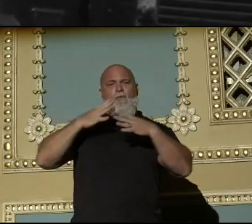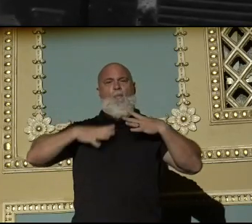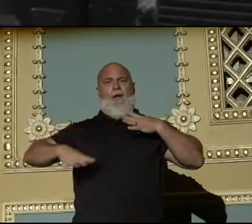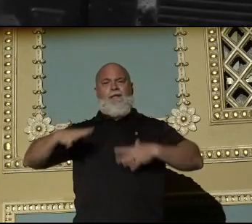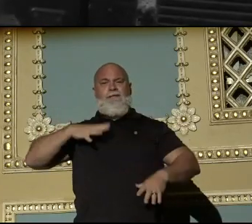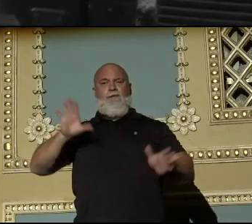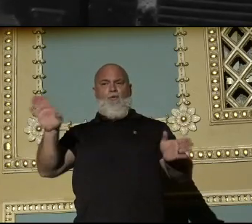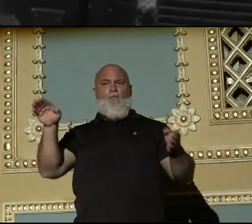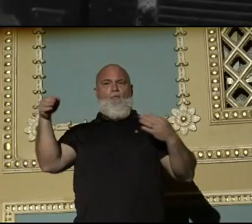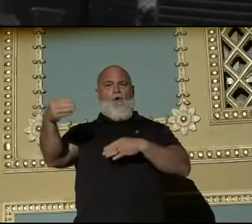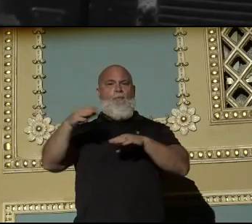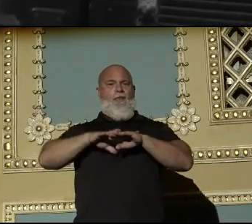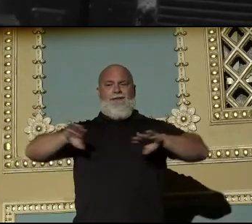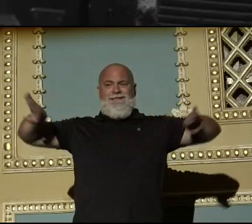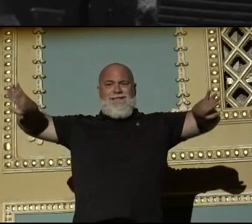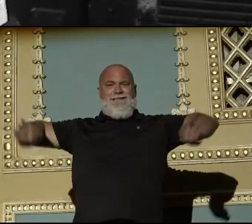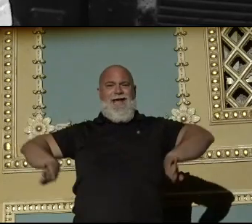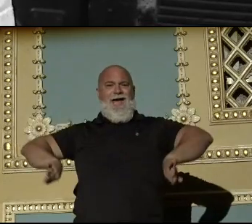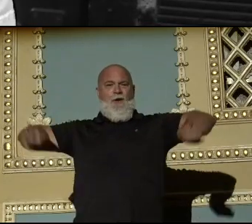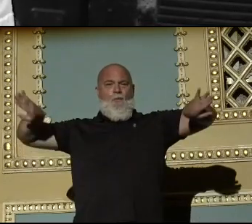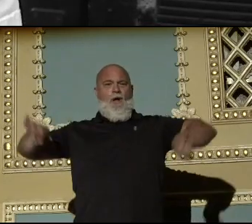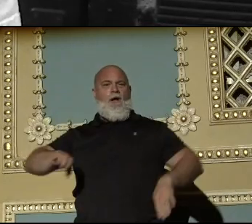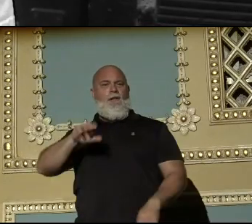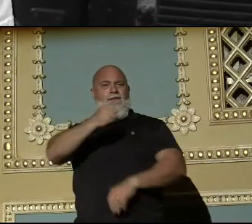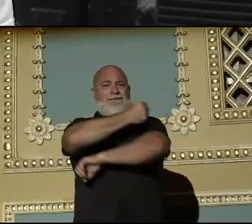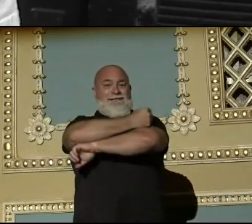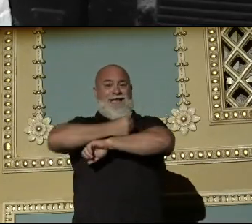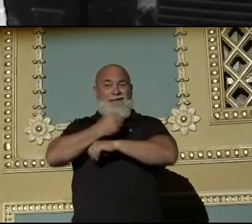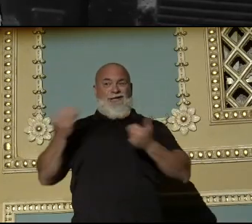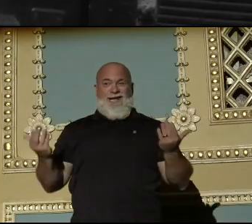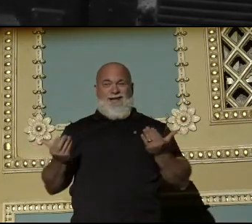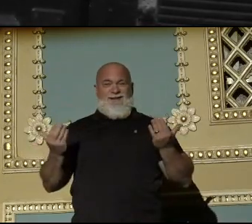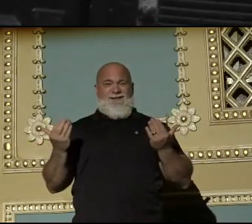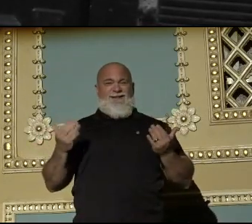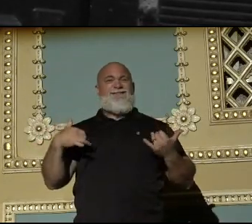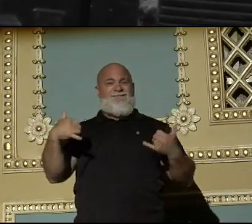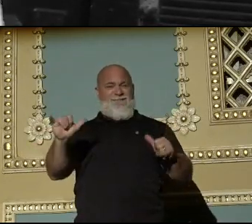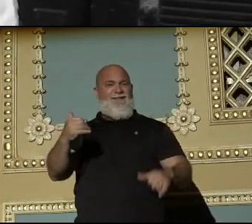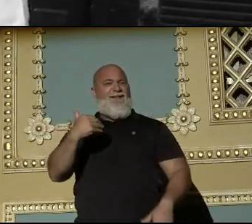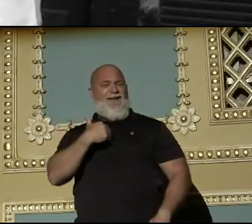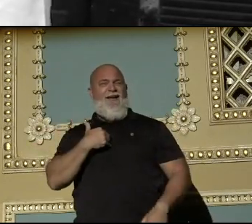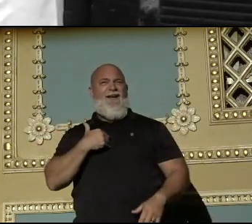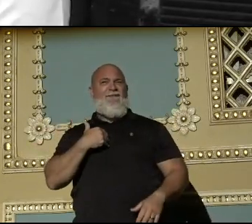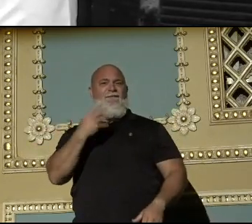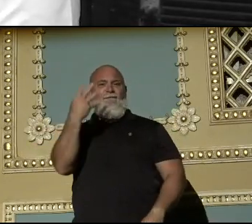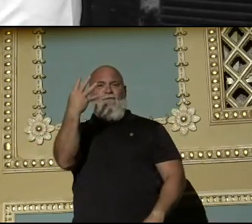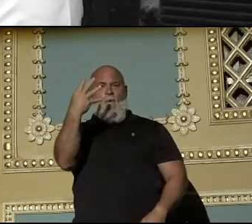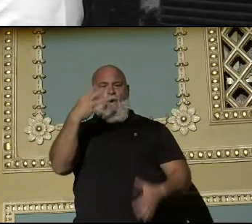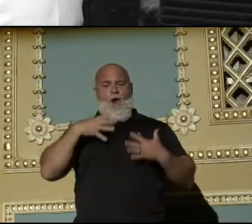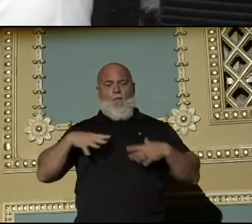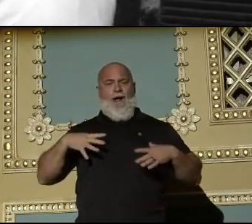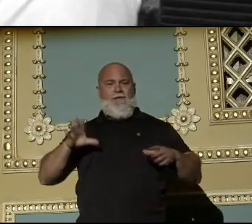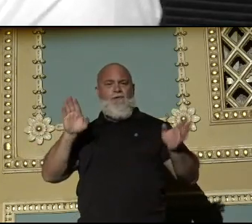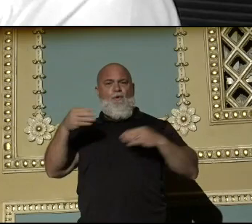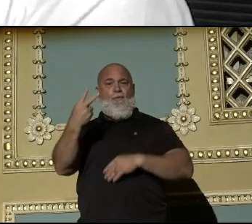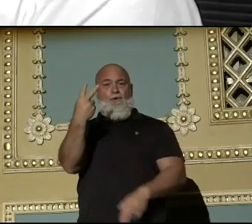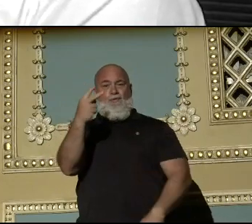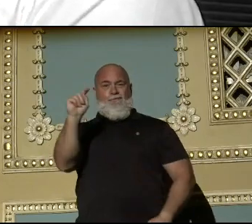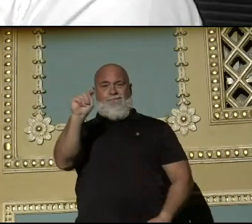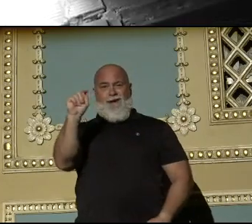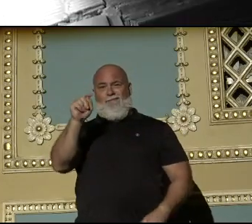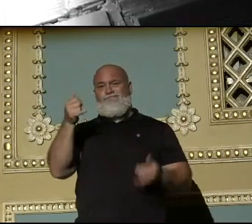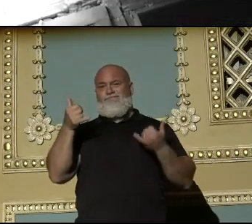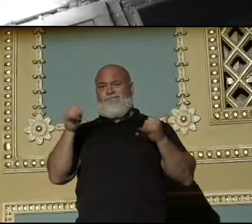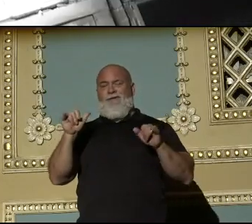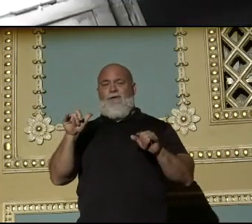side walls of the stage. Here at the Paramount, we still have what were 4 dressing rooms and 2 bathrooms, right up